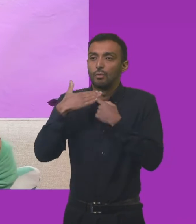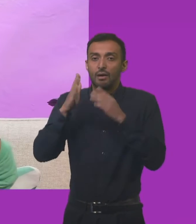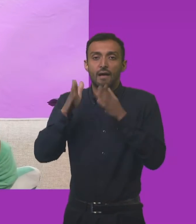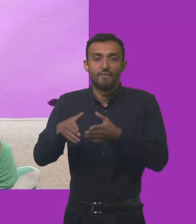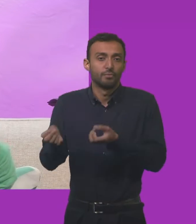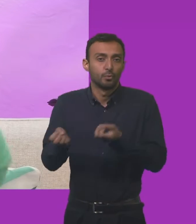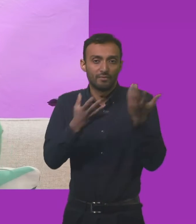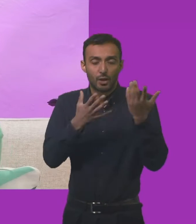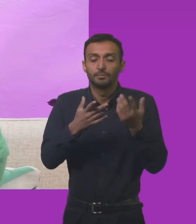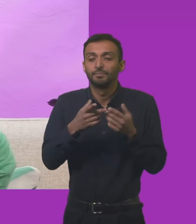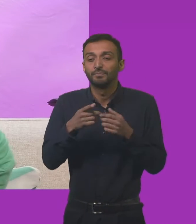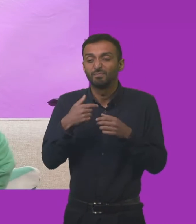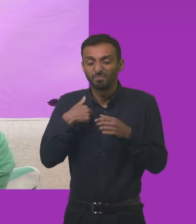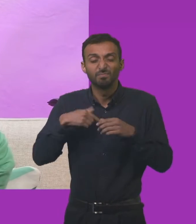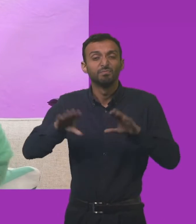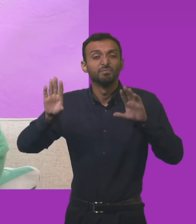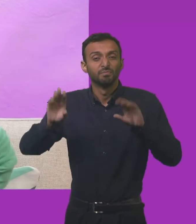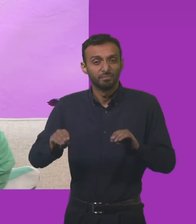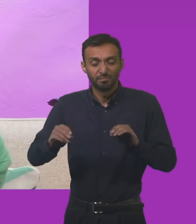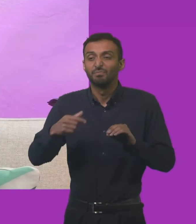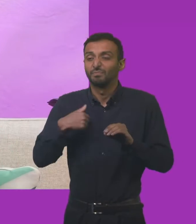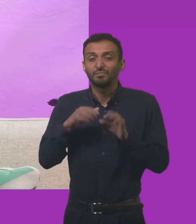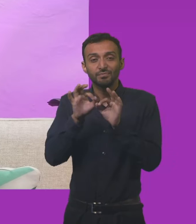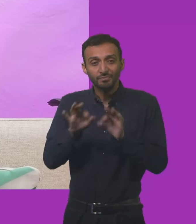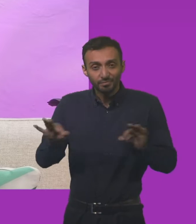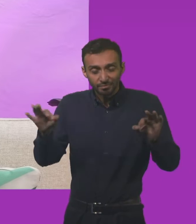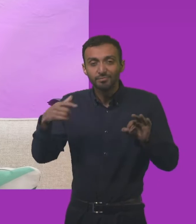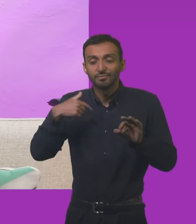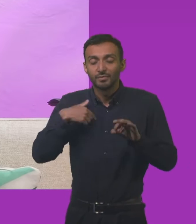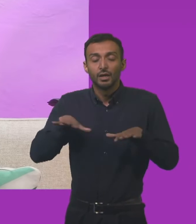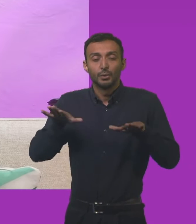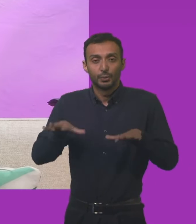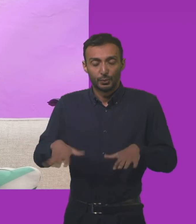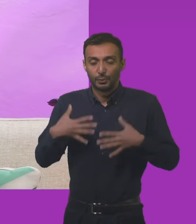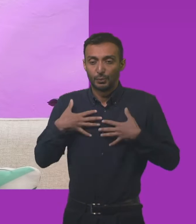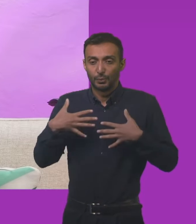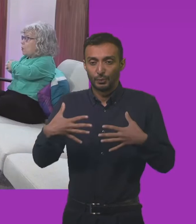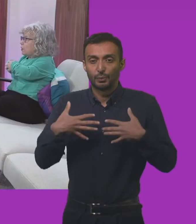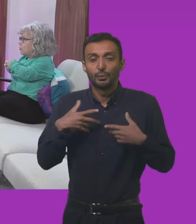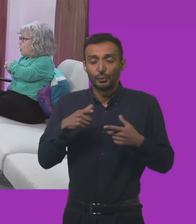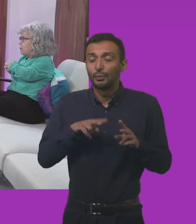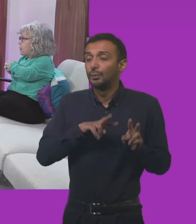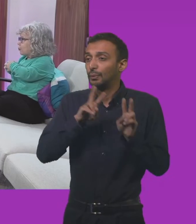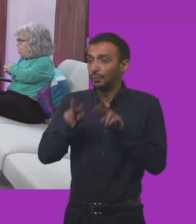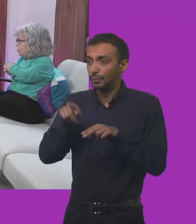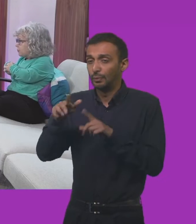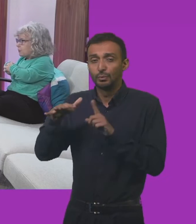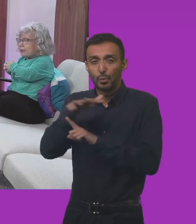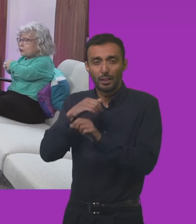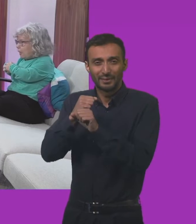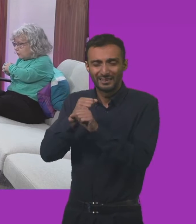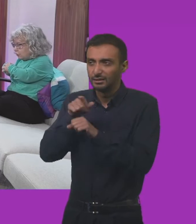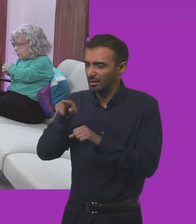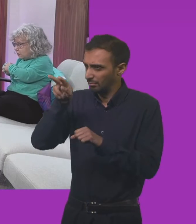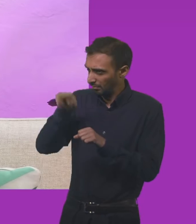having some downtime and just, decompressing, but then getting on social media, and everybody wanted to talk about my problems and